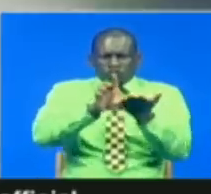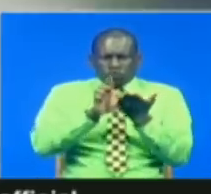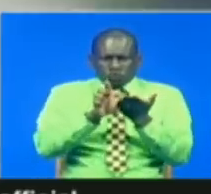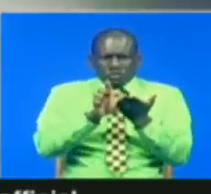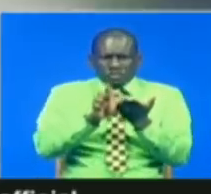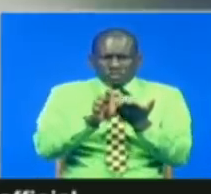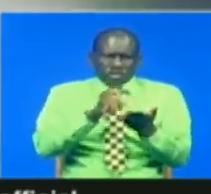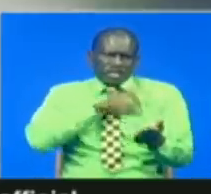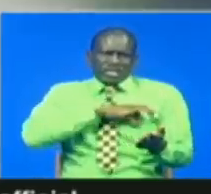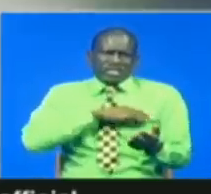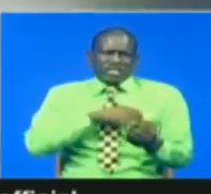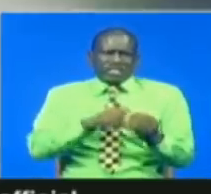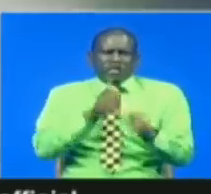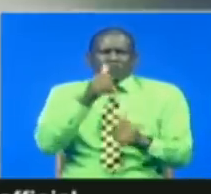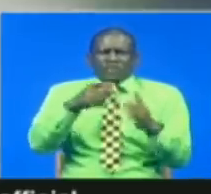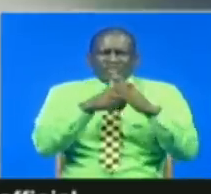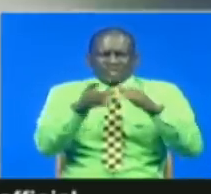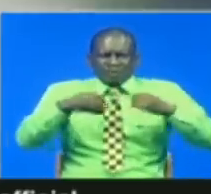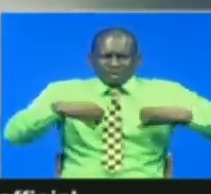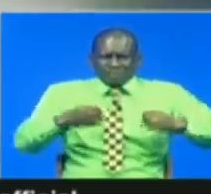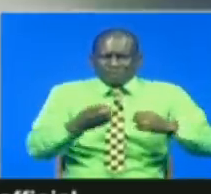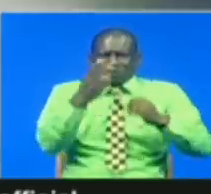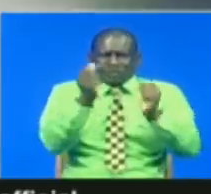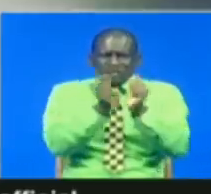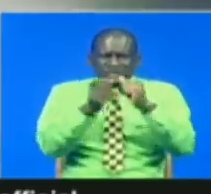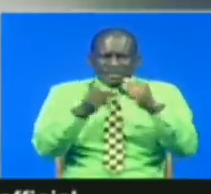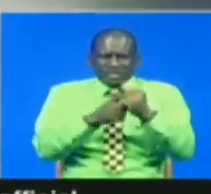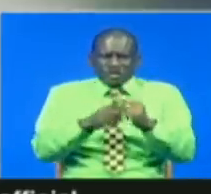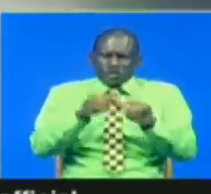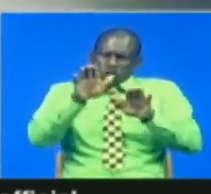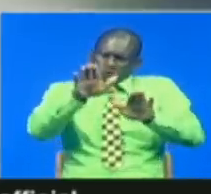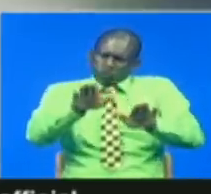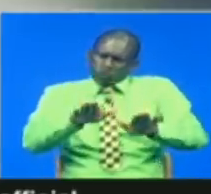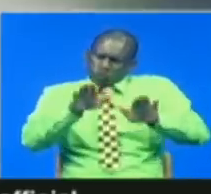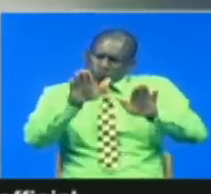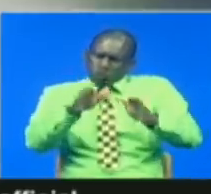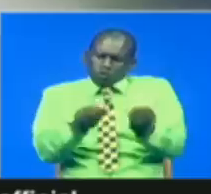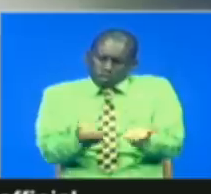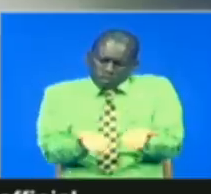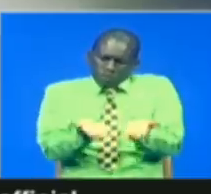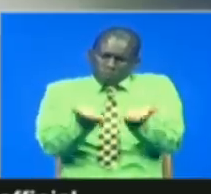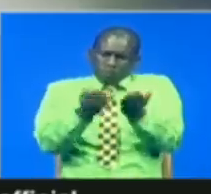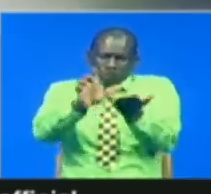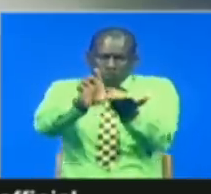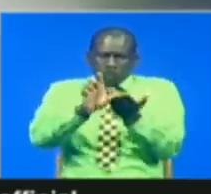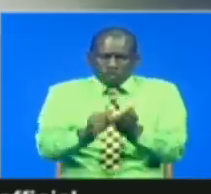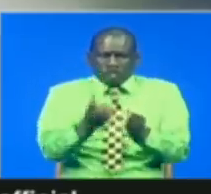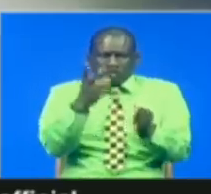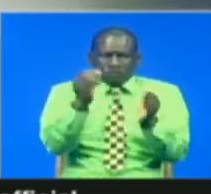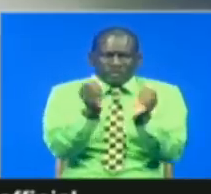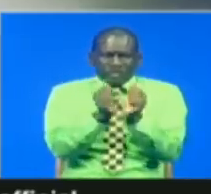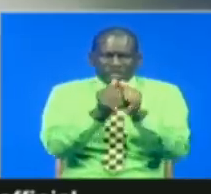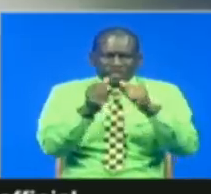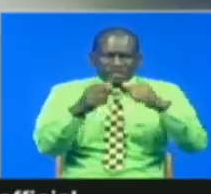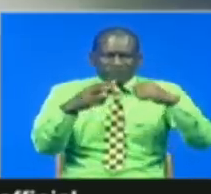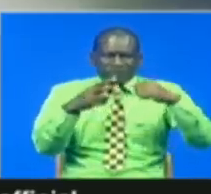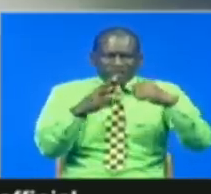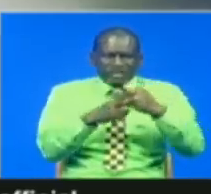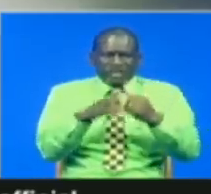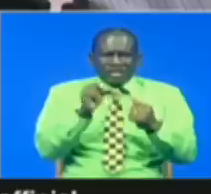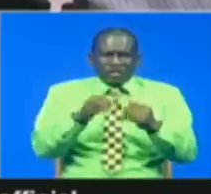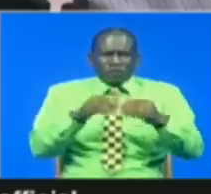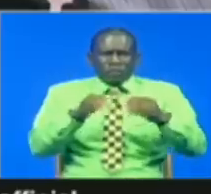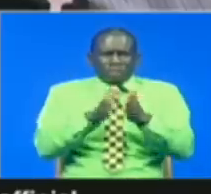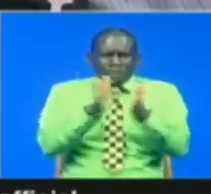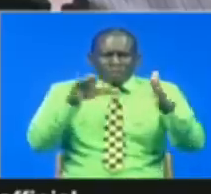September of 2016. Despite the slight pickup in 2018, concerns abound that the private sector's access to credit is